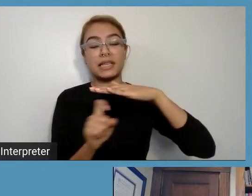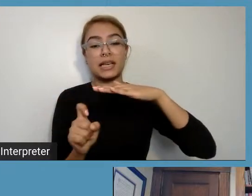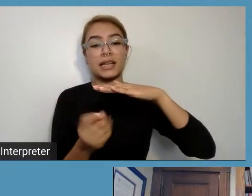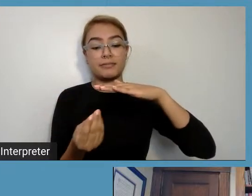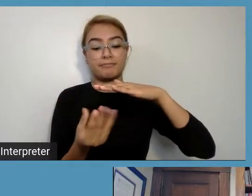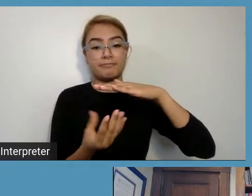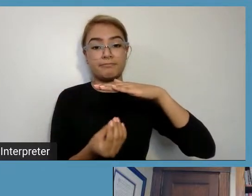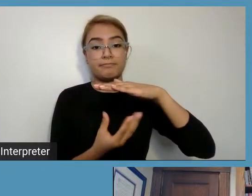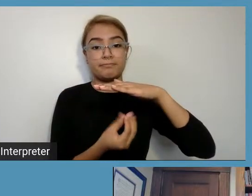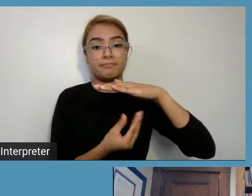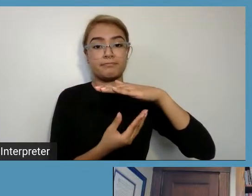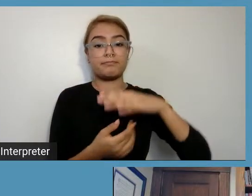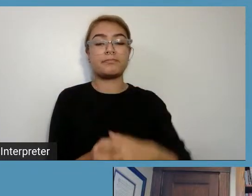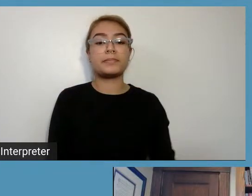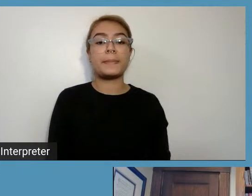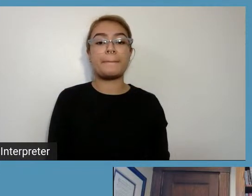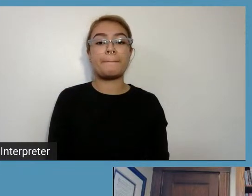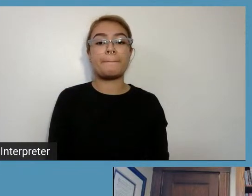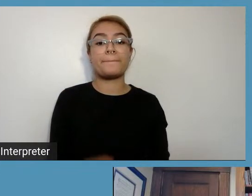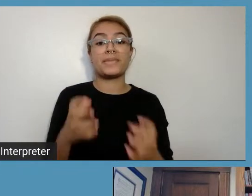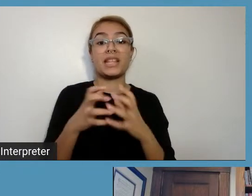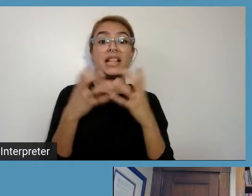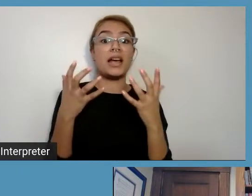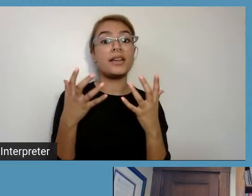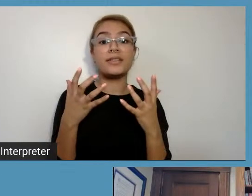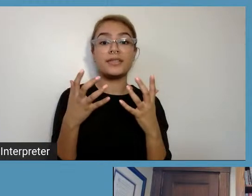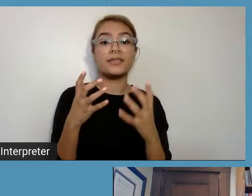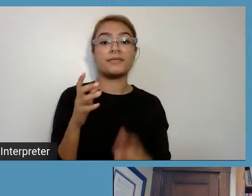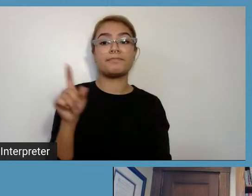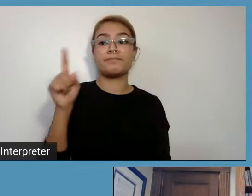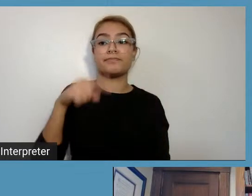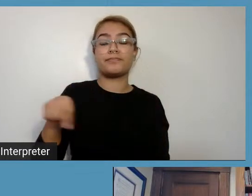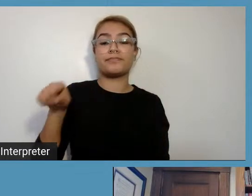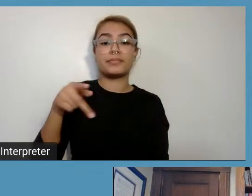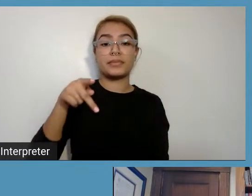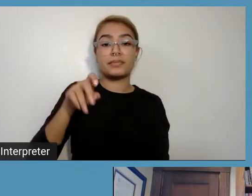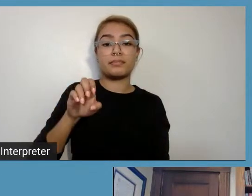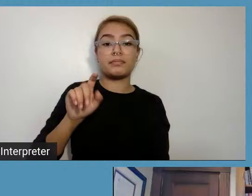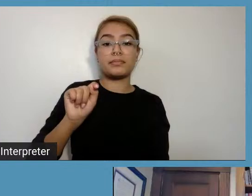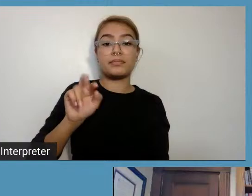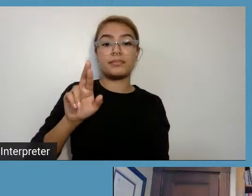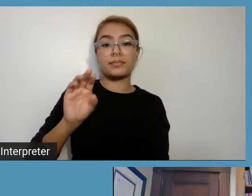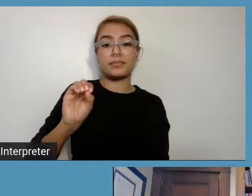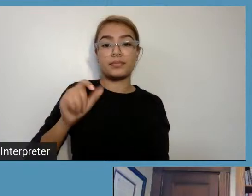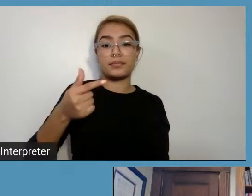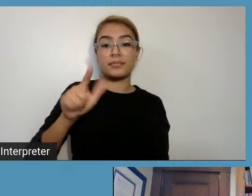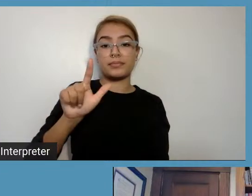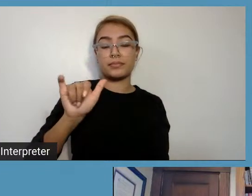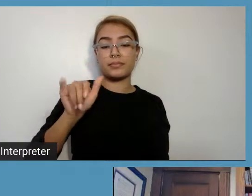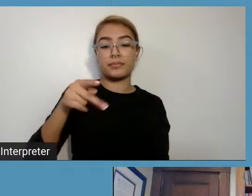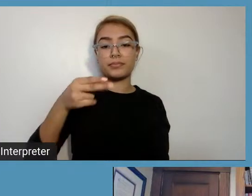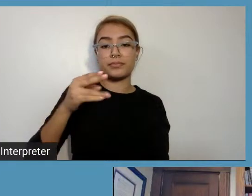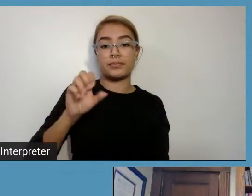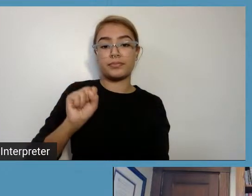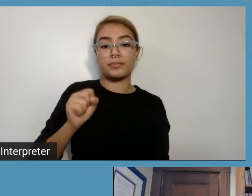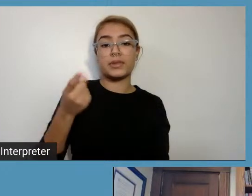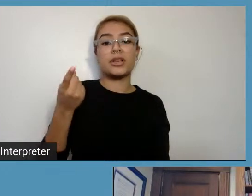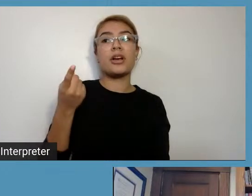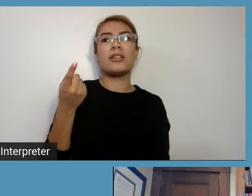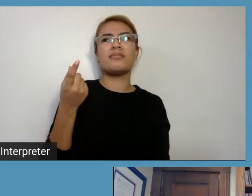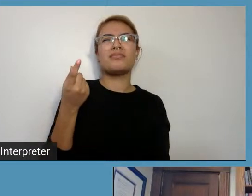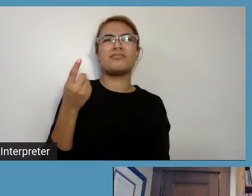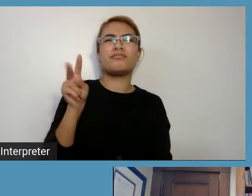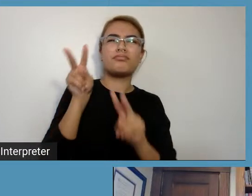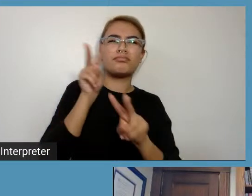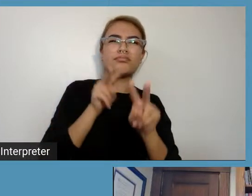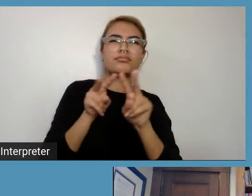quick, is scanning a lot of the petroglyphs, and even trying to figure out where the petroglyphs that we have